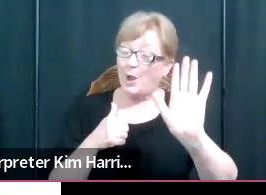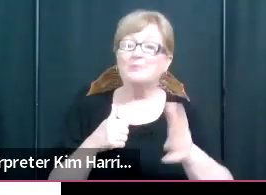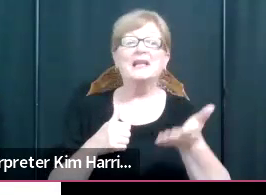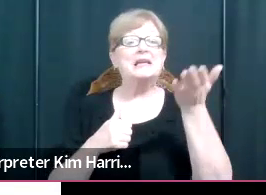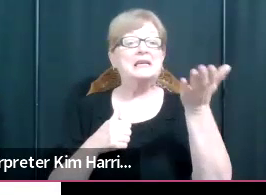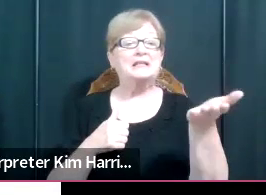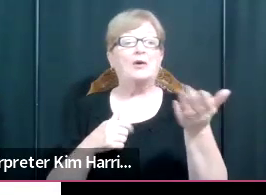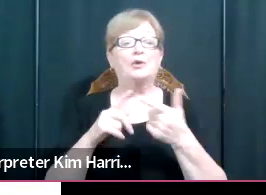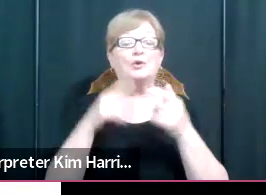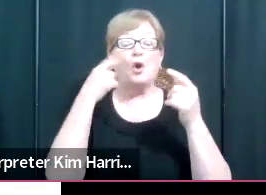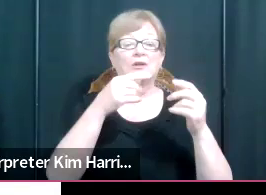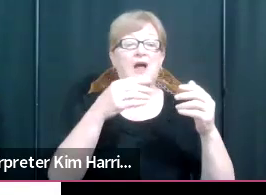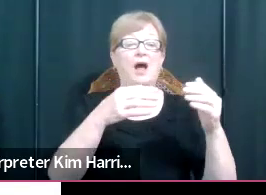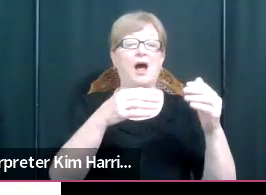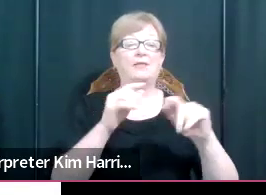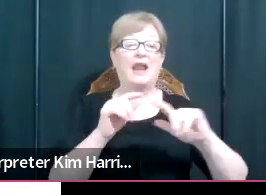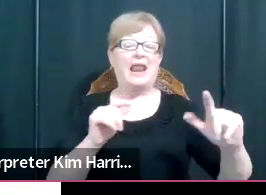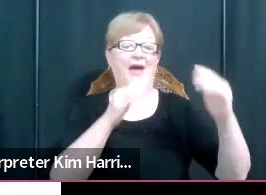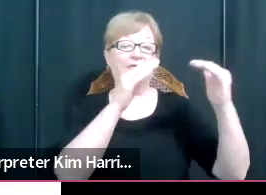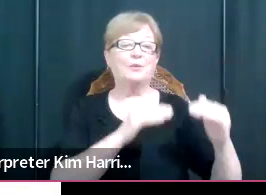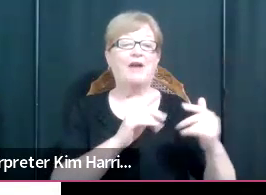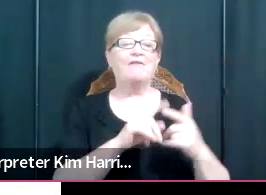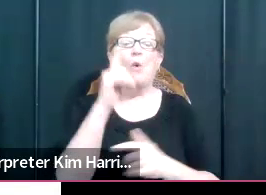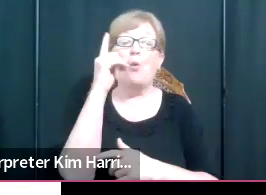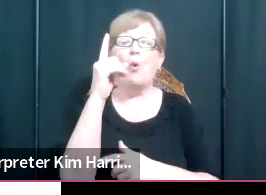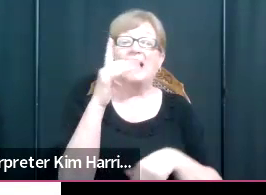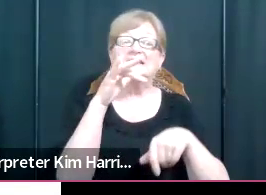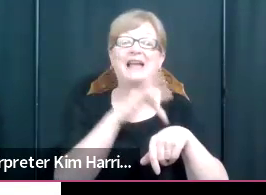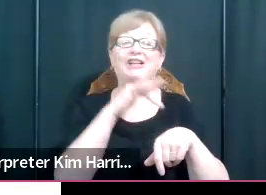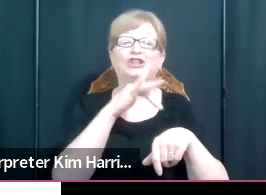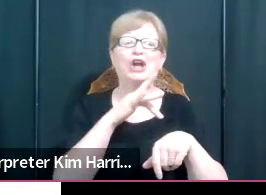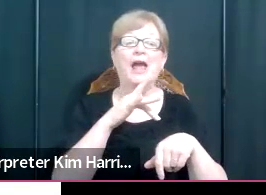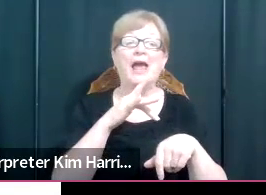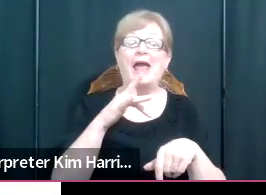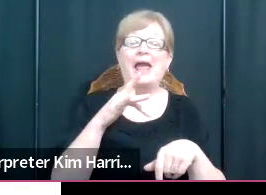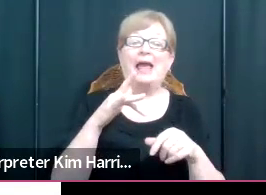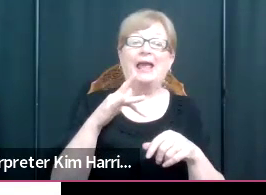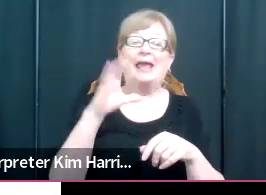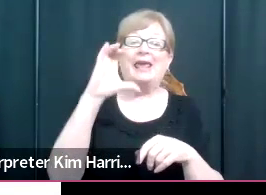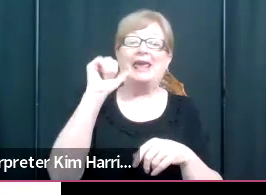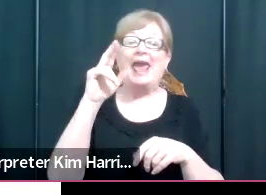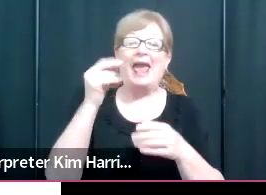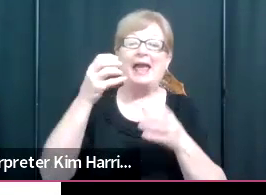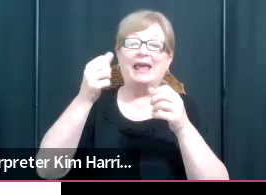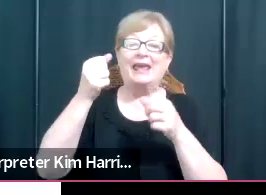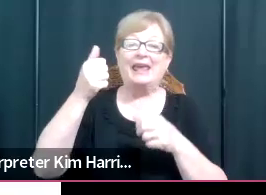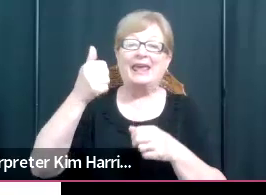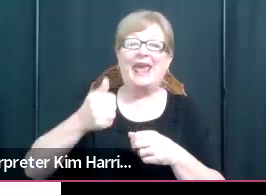the bottom left here, we have a one-touch can opener. That's really kind of cool